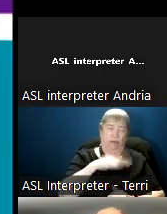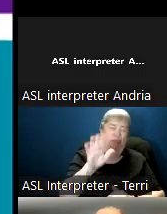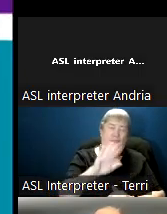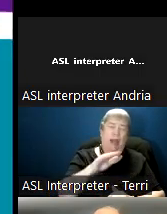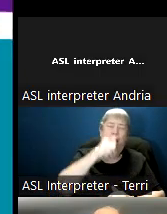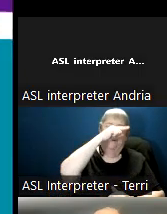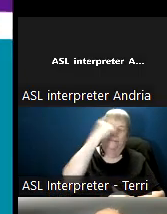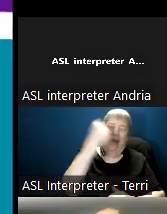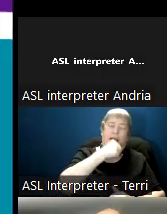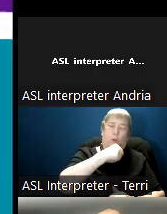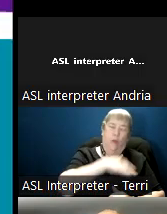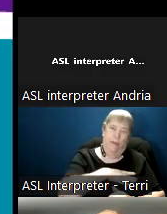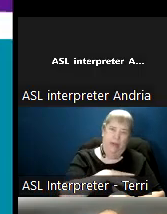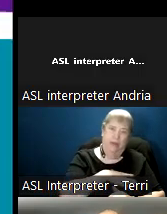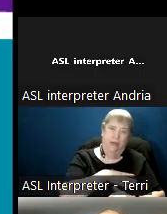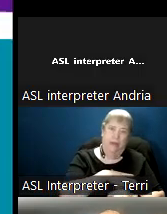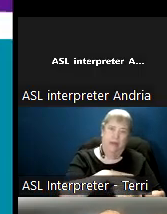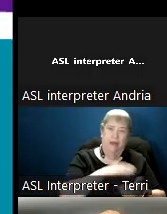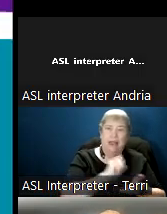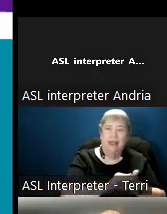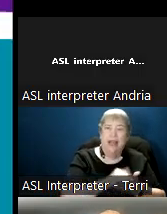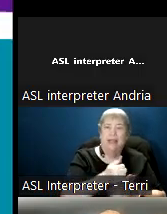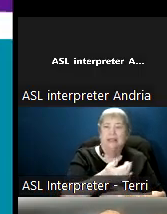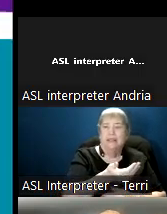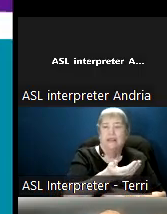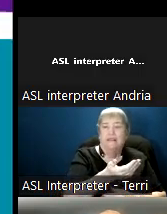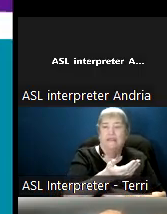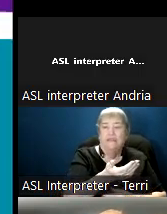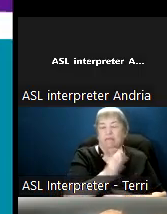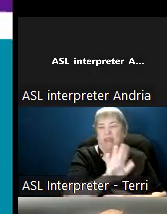yet 75% of victims were Black women.